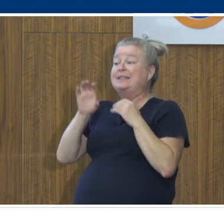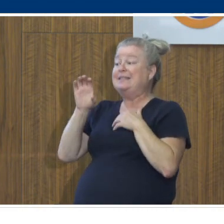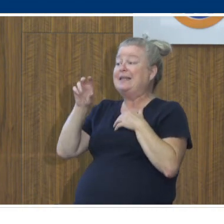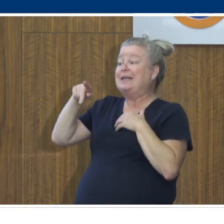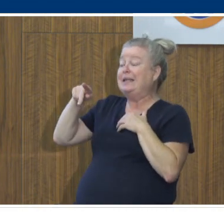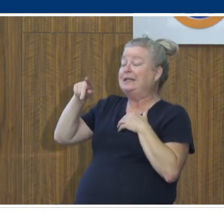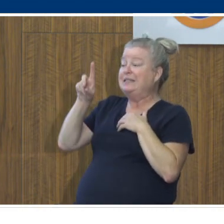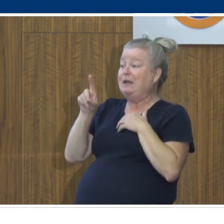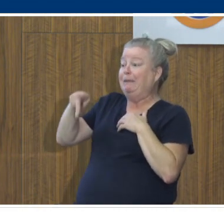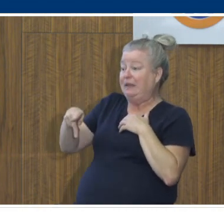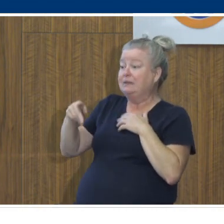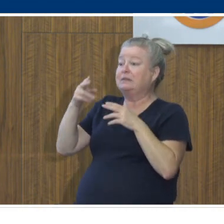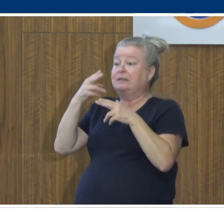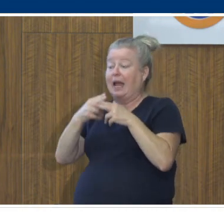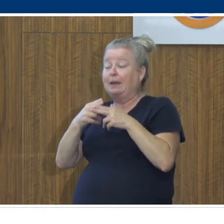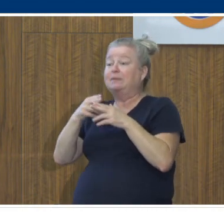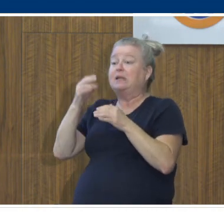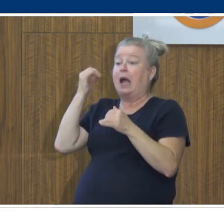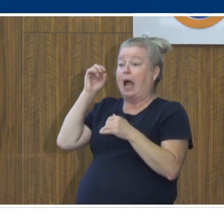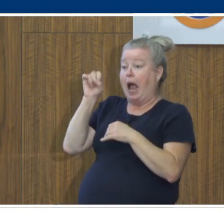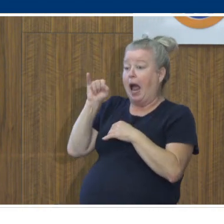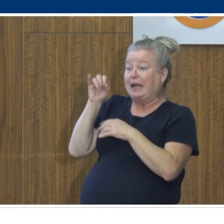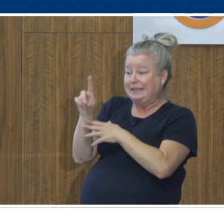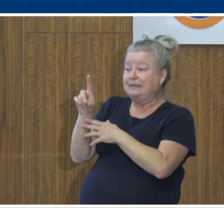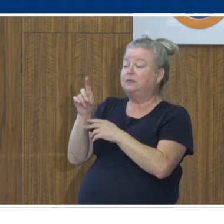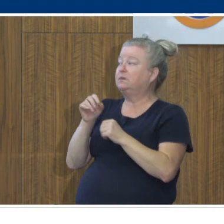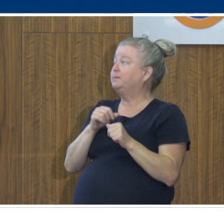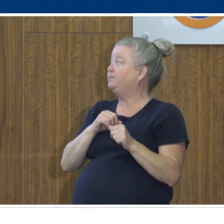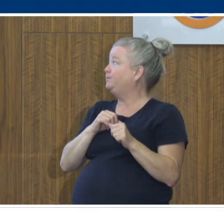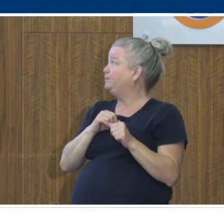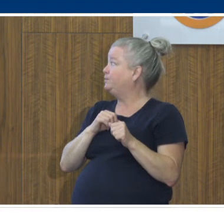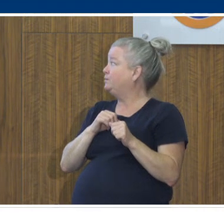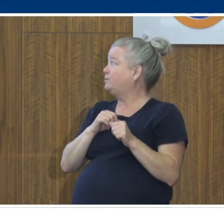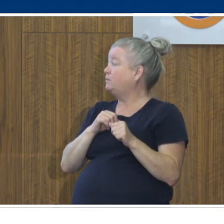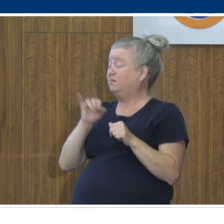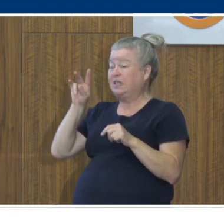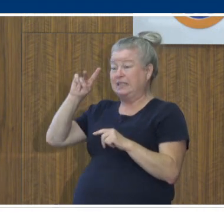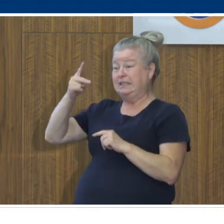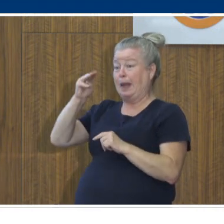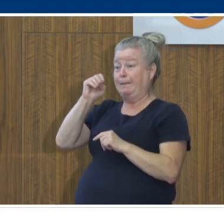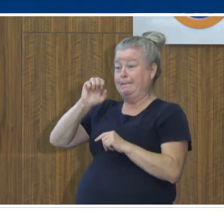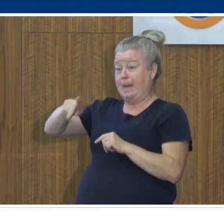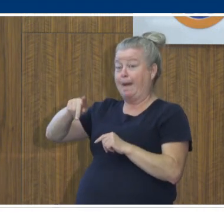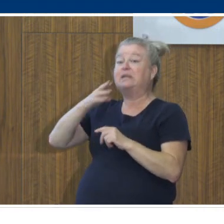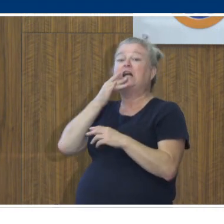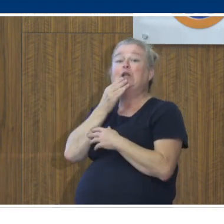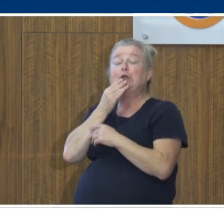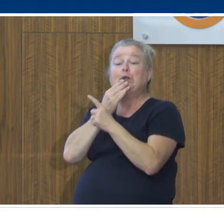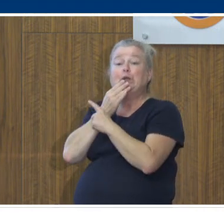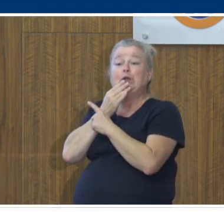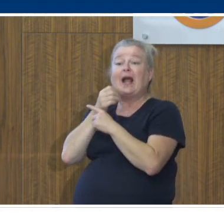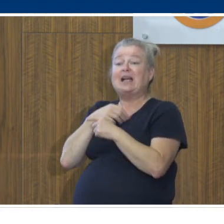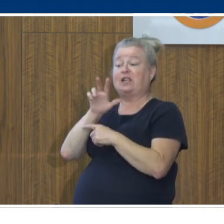tract names and IDs. Next slide. This second map is in color and has the 34 cities in the